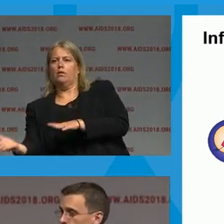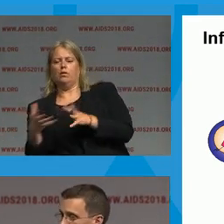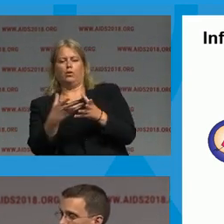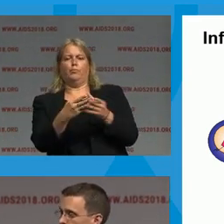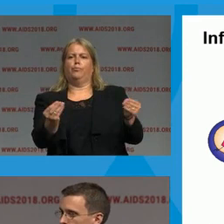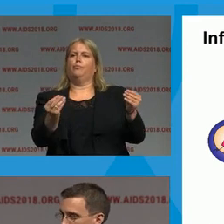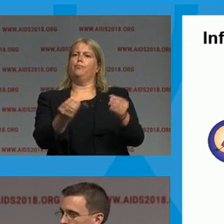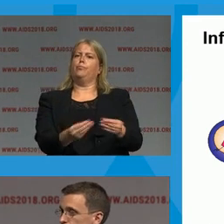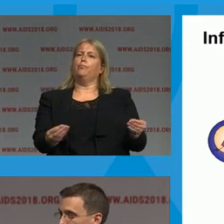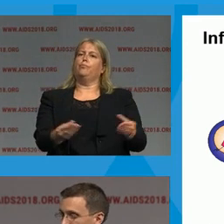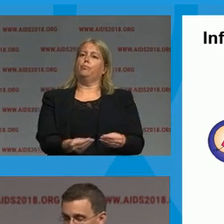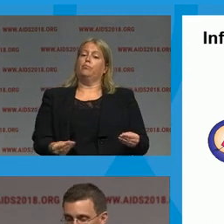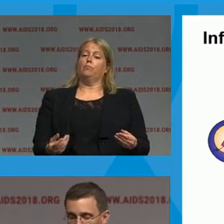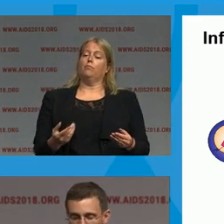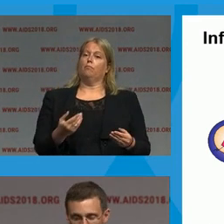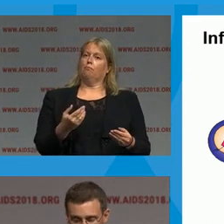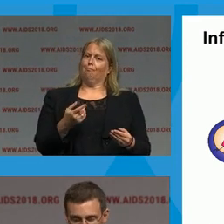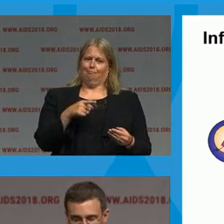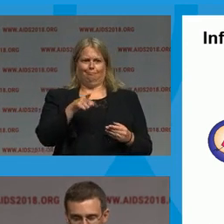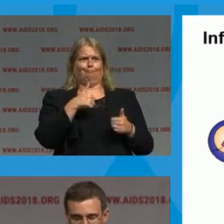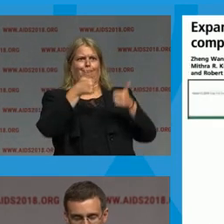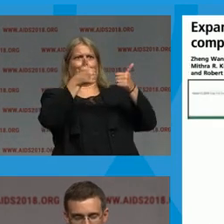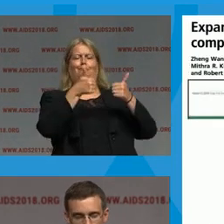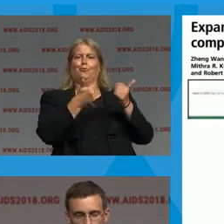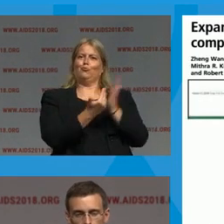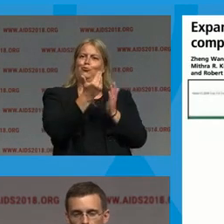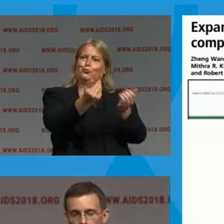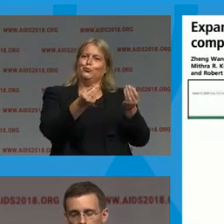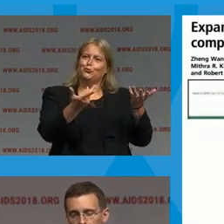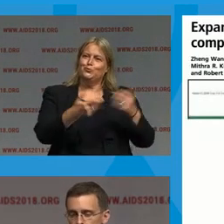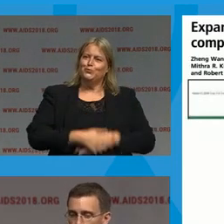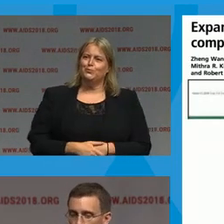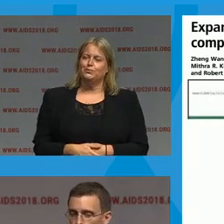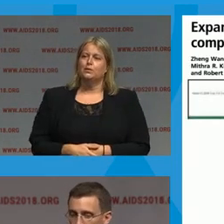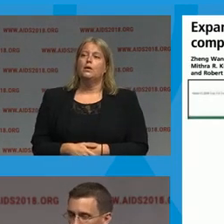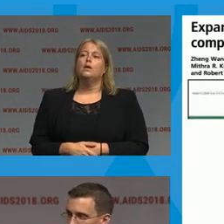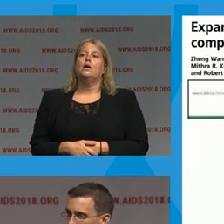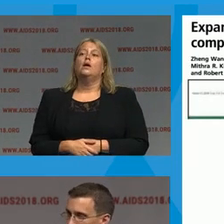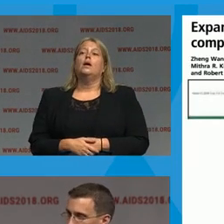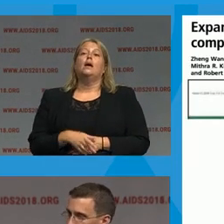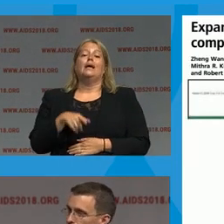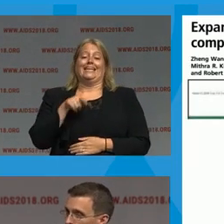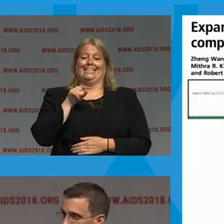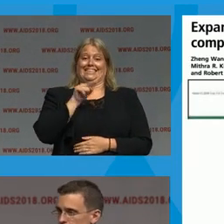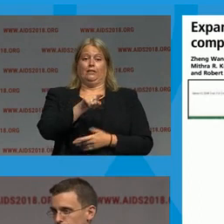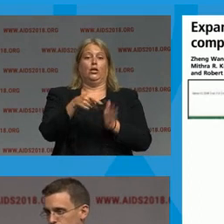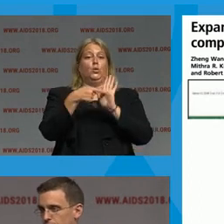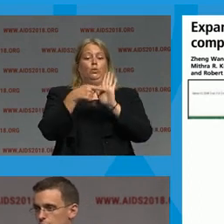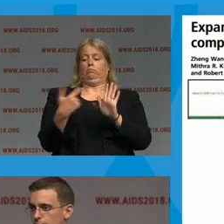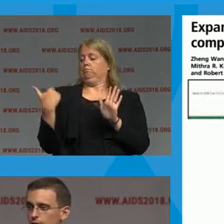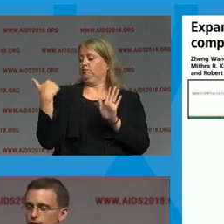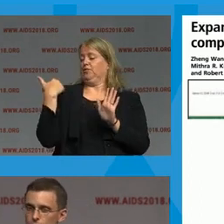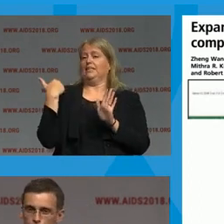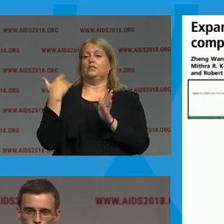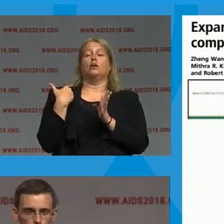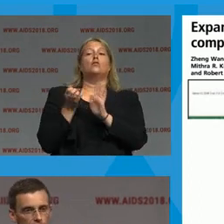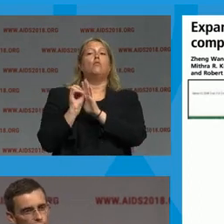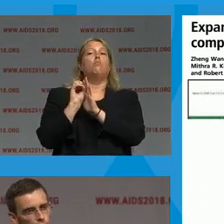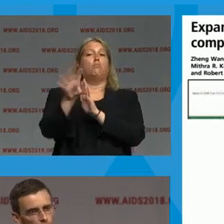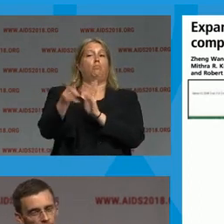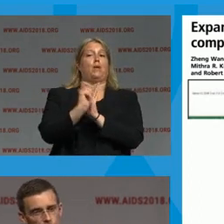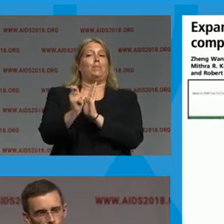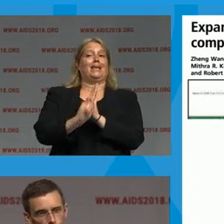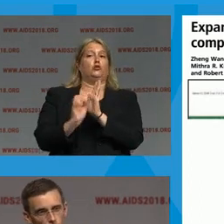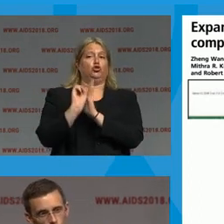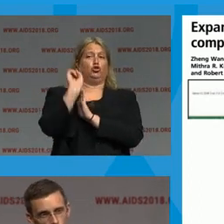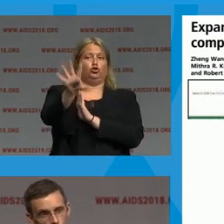HIV, which is pretty encouraging, I think. And this was shown explicitly in a very recent publication that showed that if you